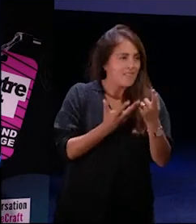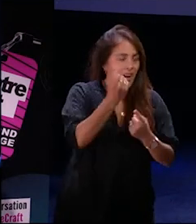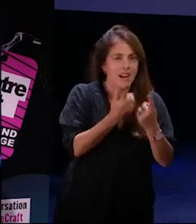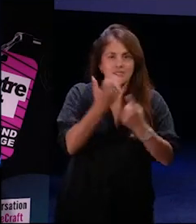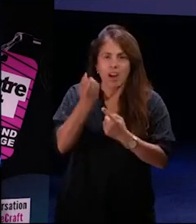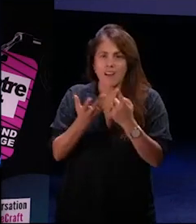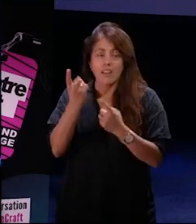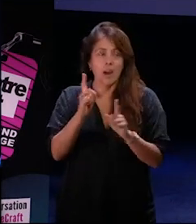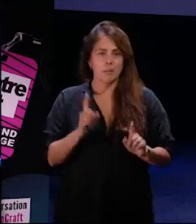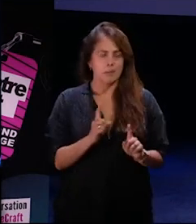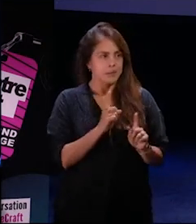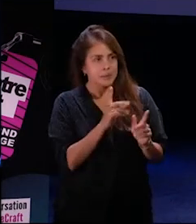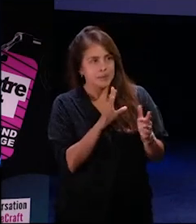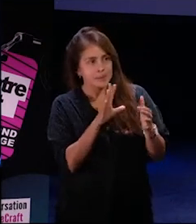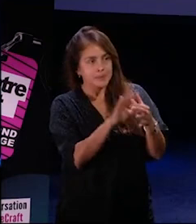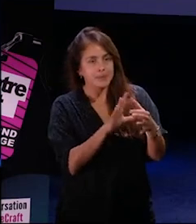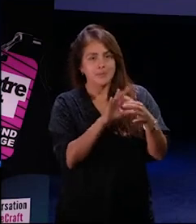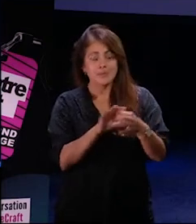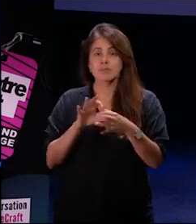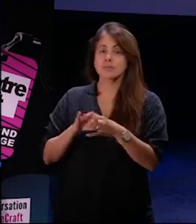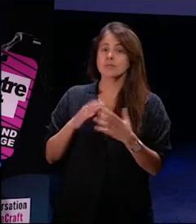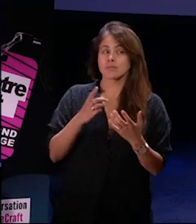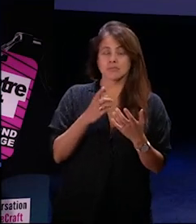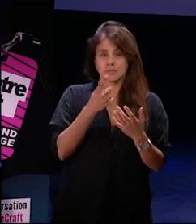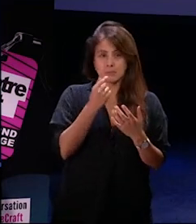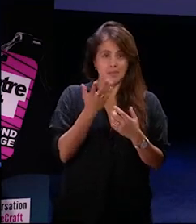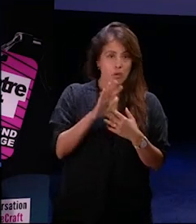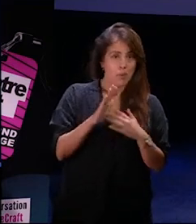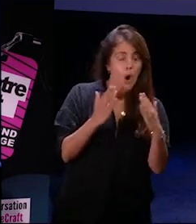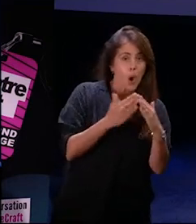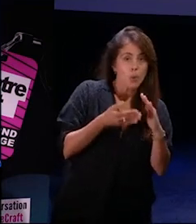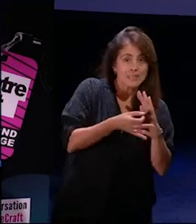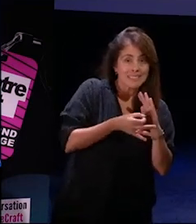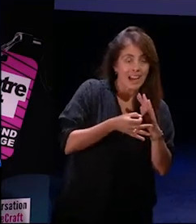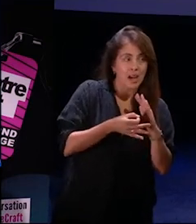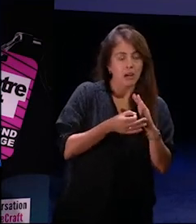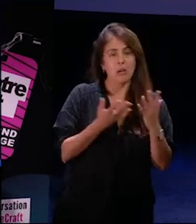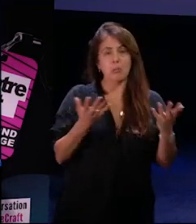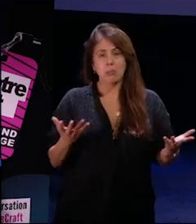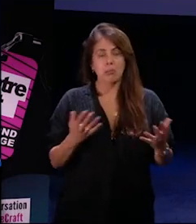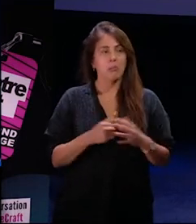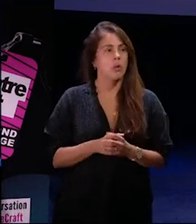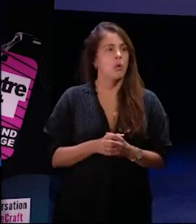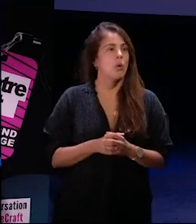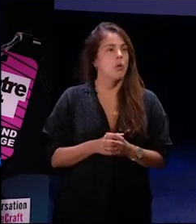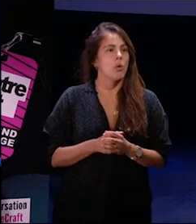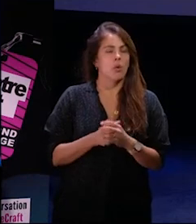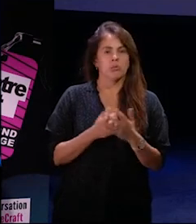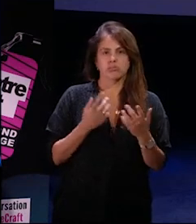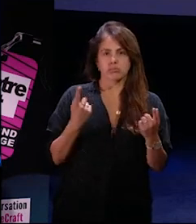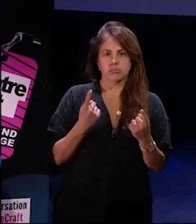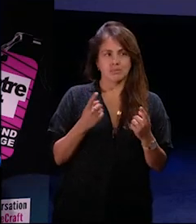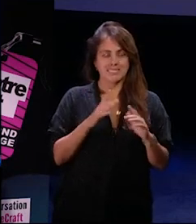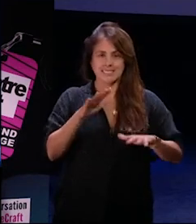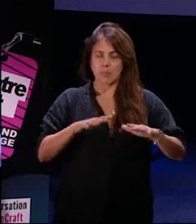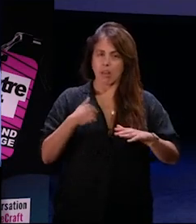So that is sometimes finding people from my hometown, finding people who do what I